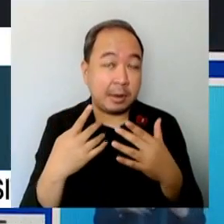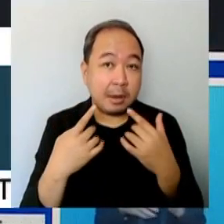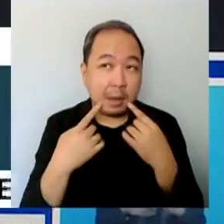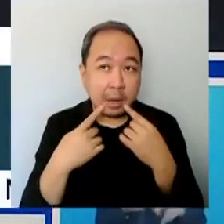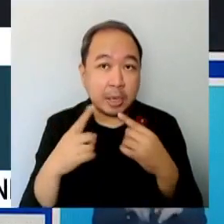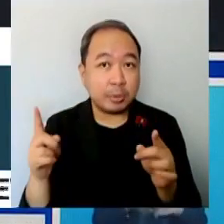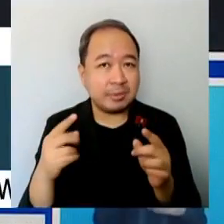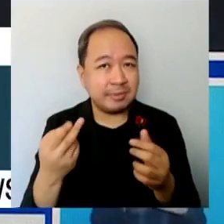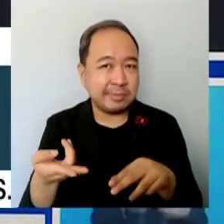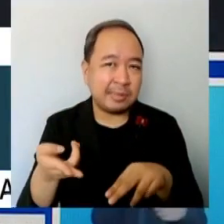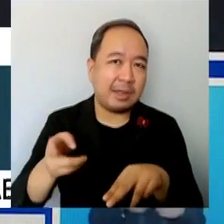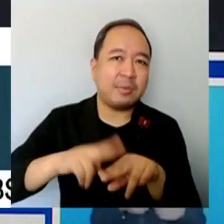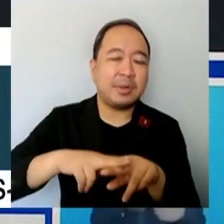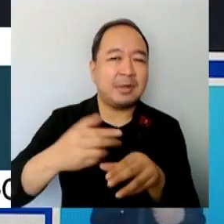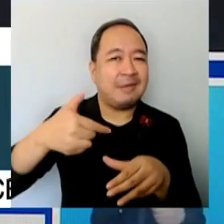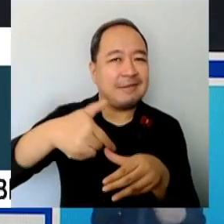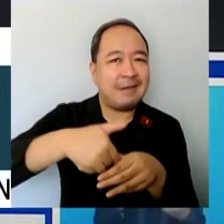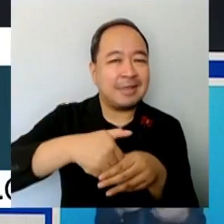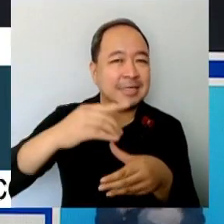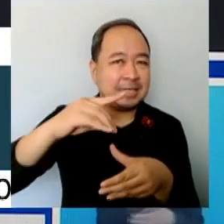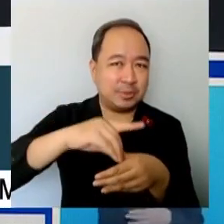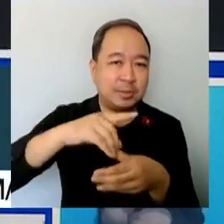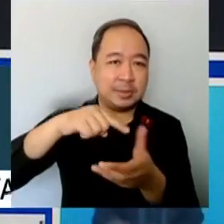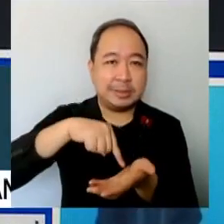increasing prices of gasoline and diesel this week.